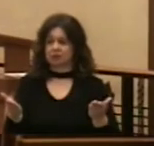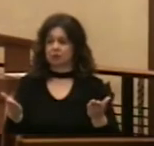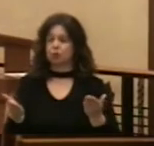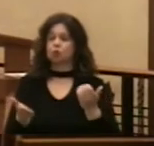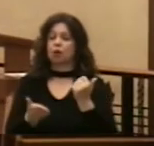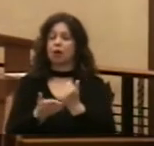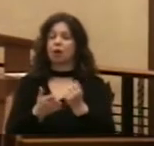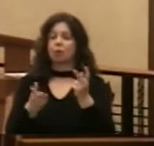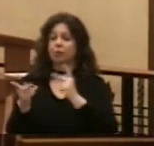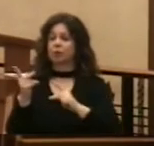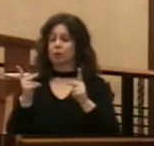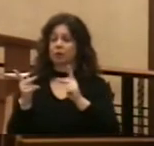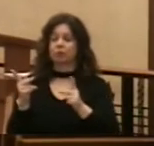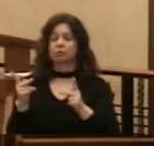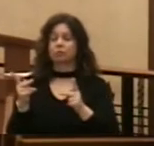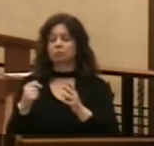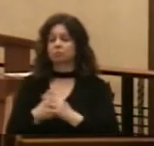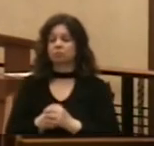really need it? No,